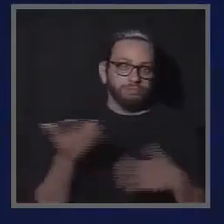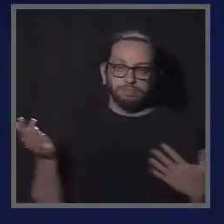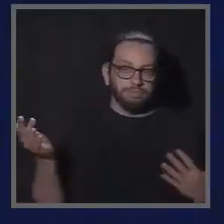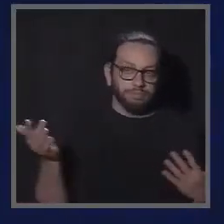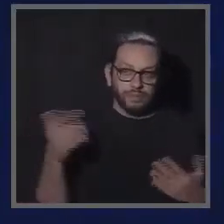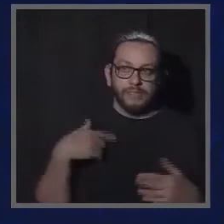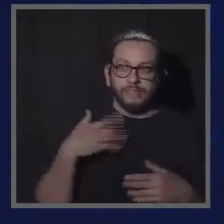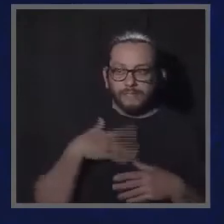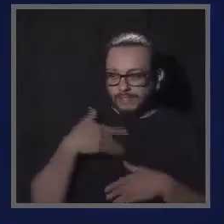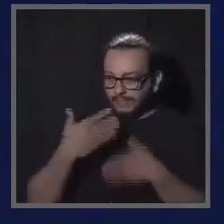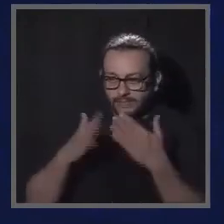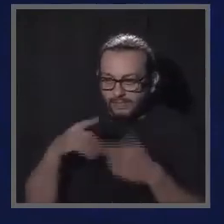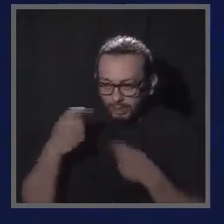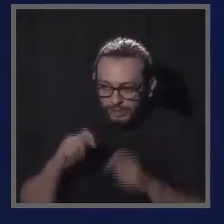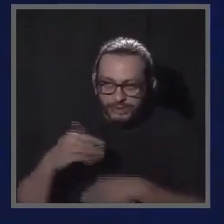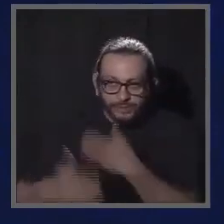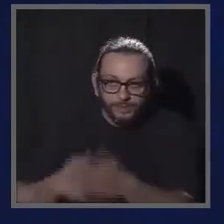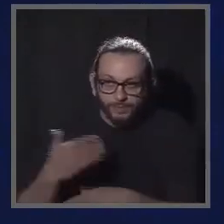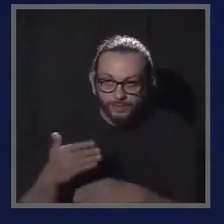while advancing on the panel.